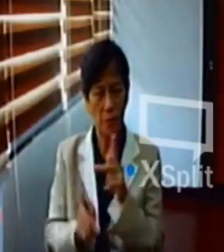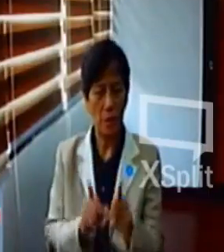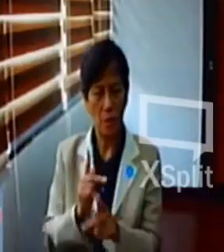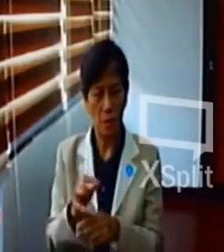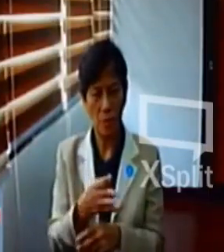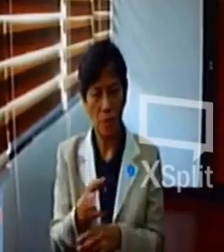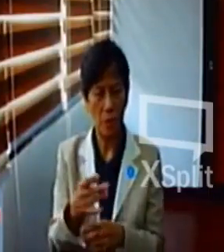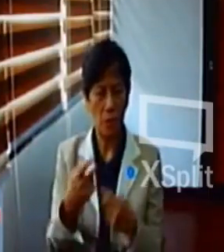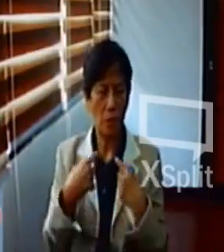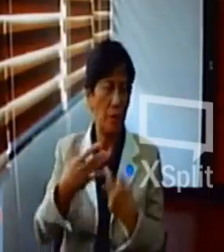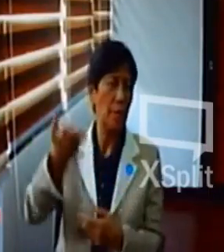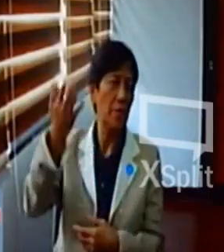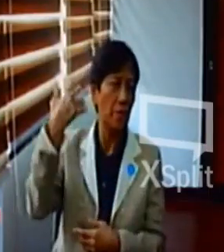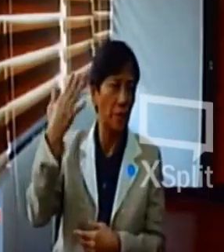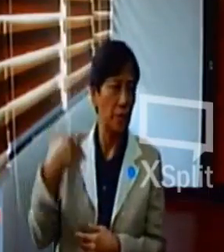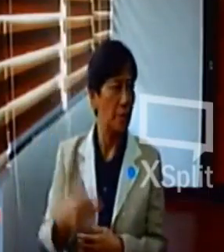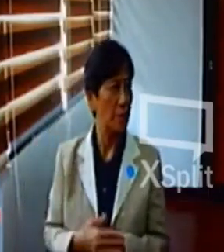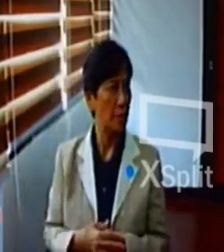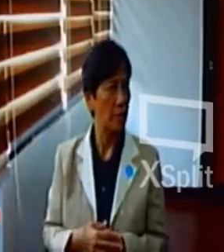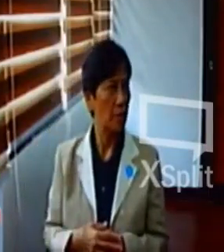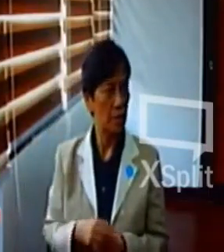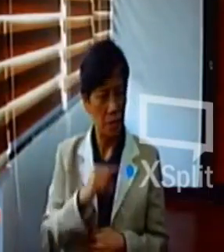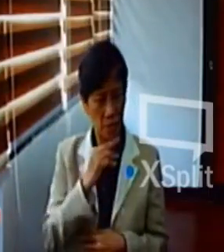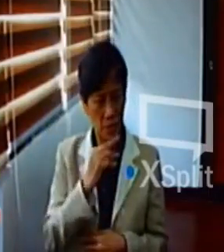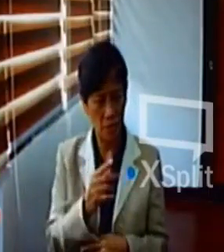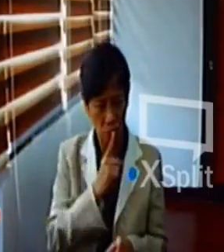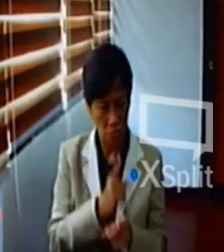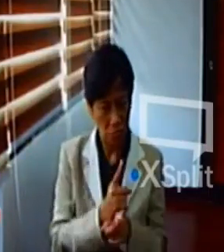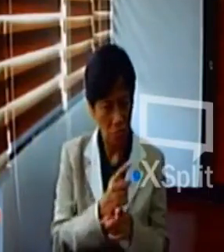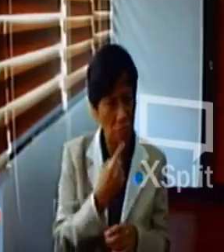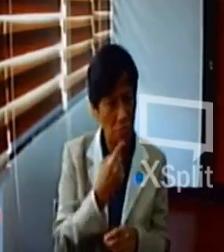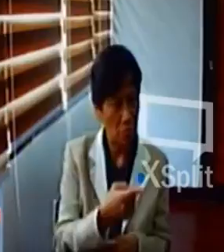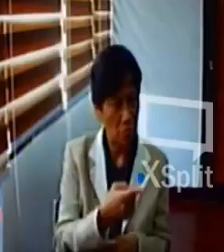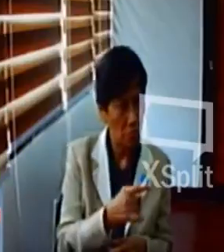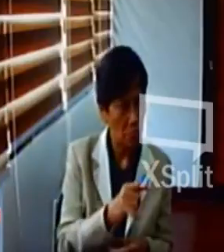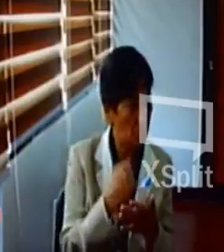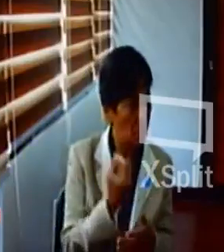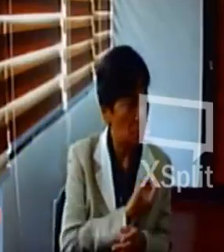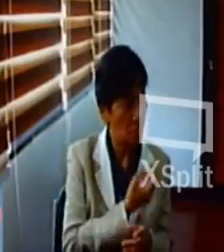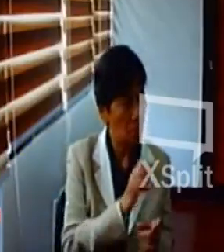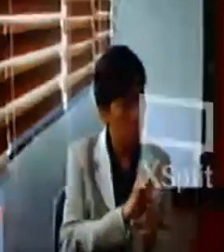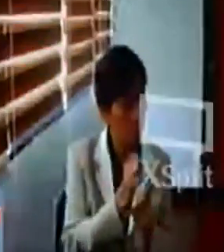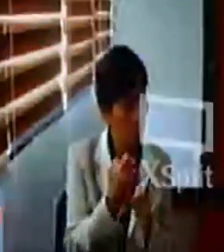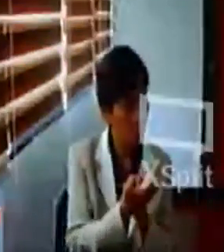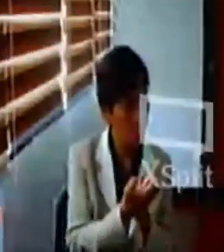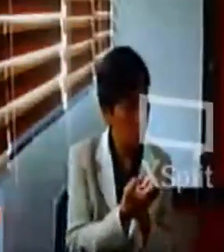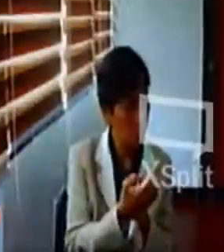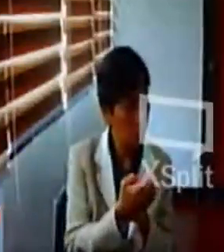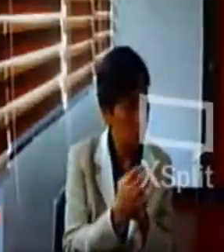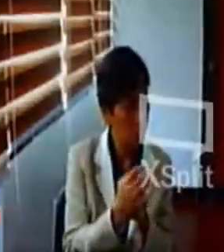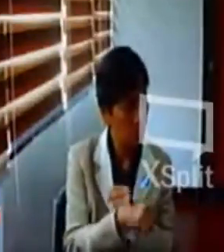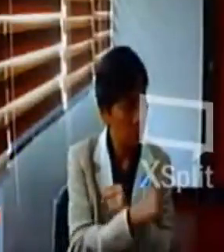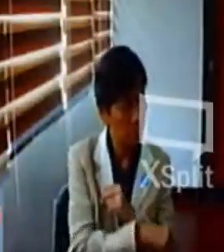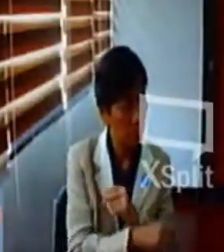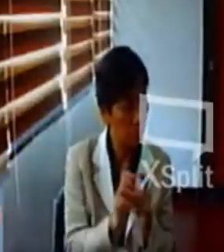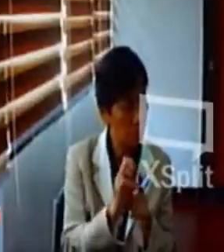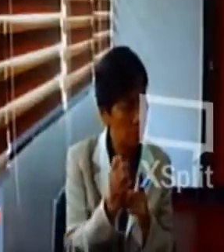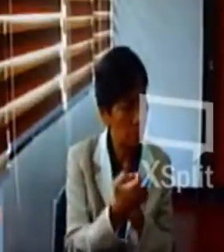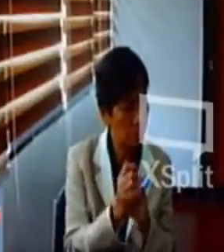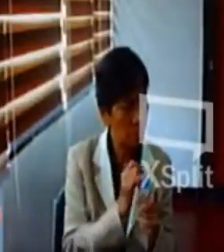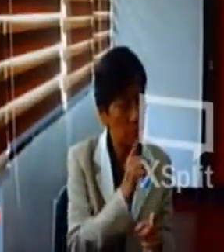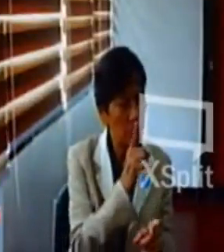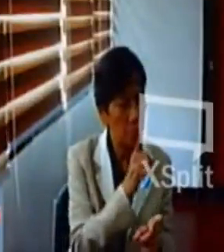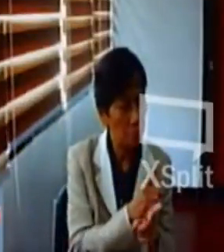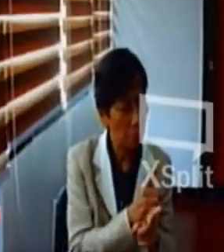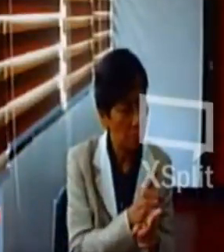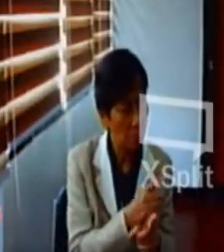So you're not actually saying that our environment, marine environment, is actually